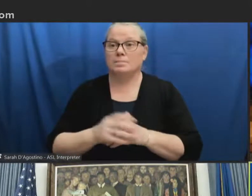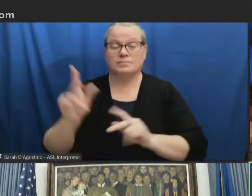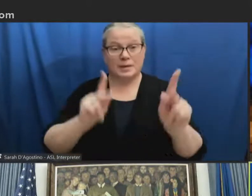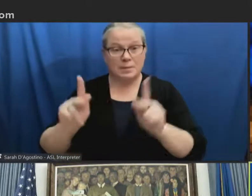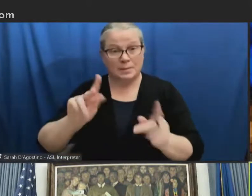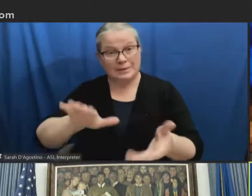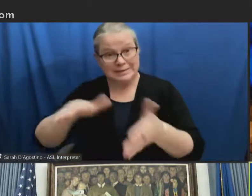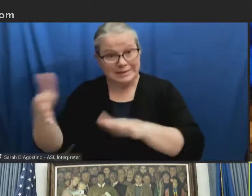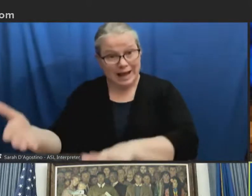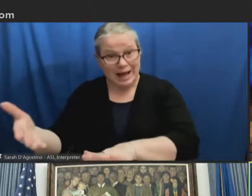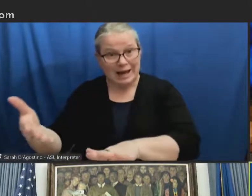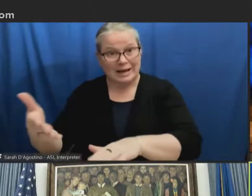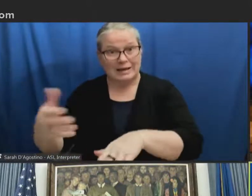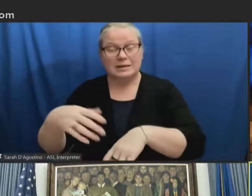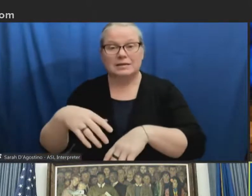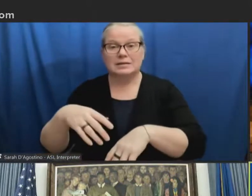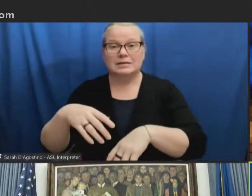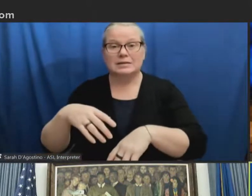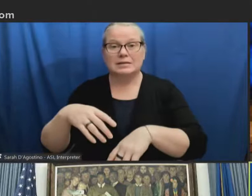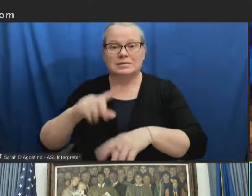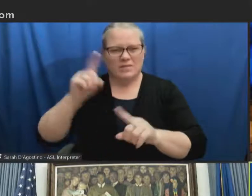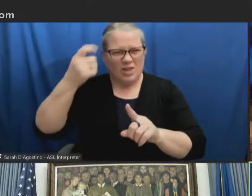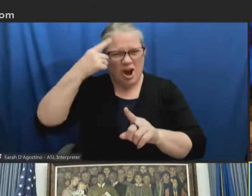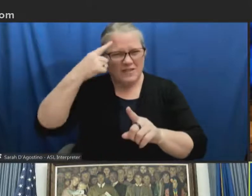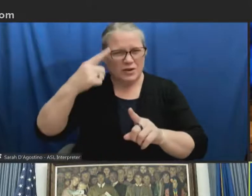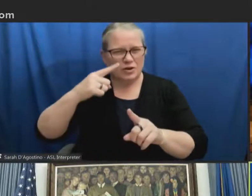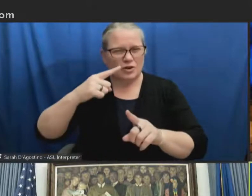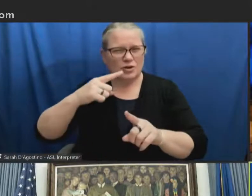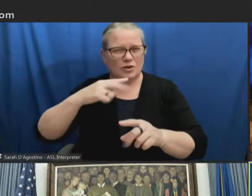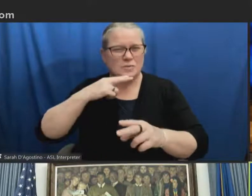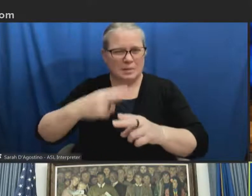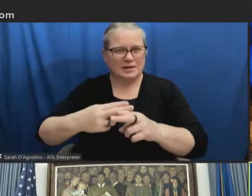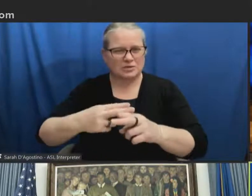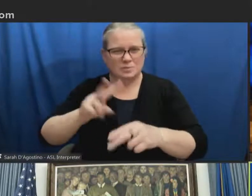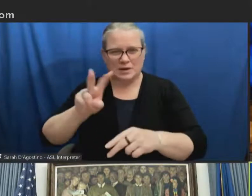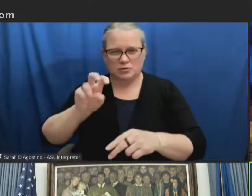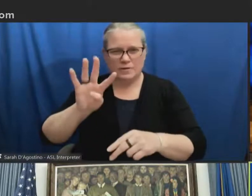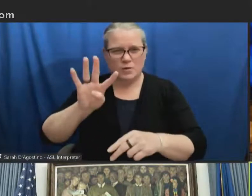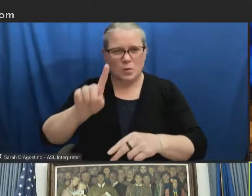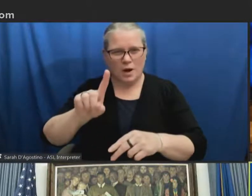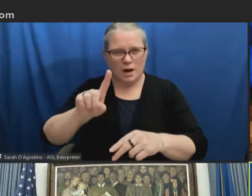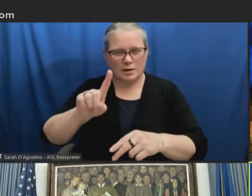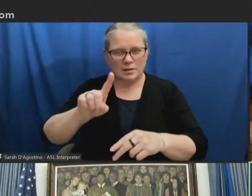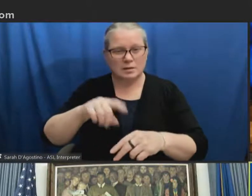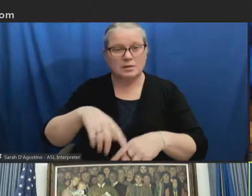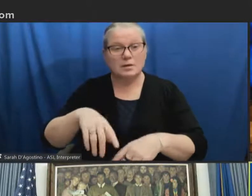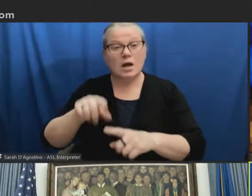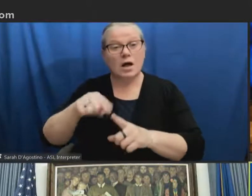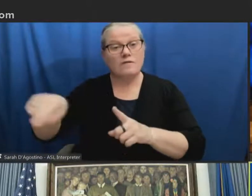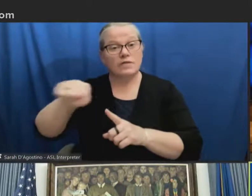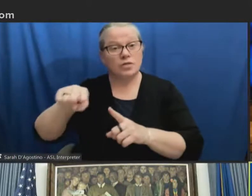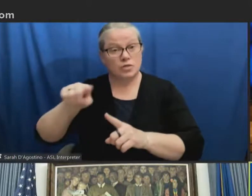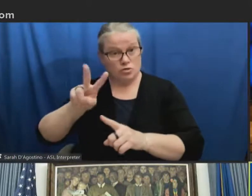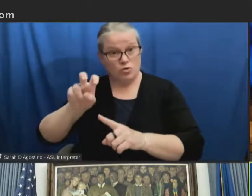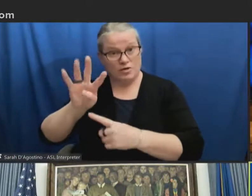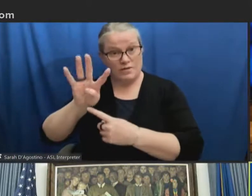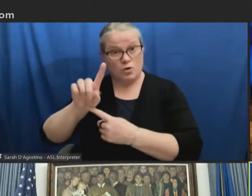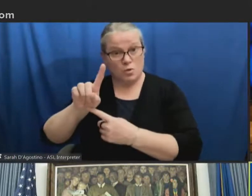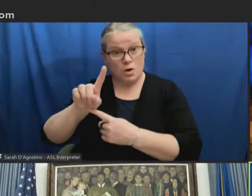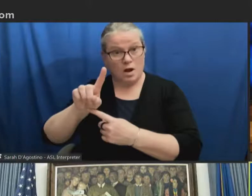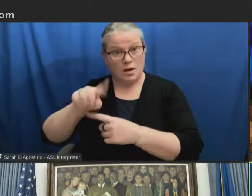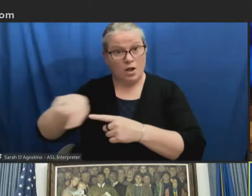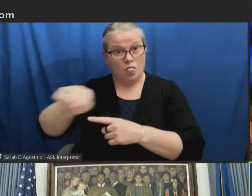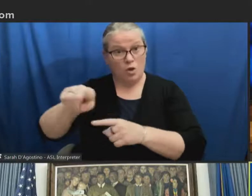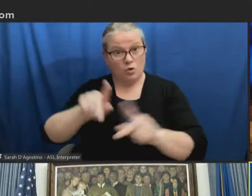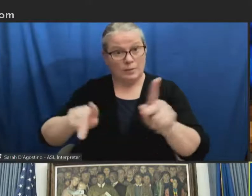you saw that the governor posted, about 241, only 8 of those people had been boosted in that